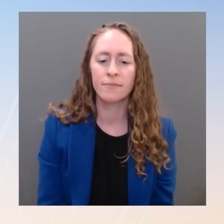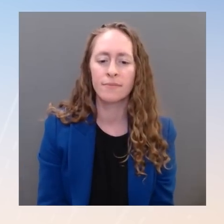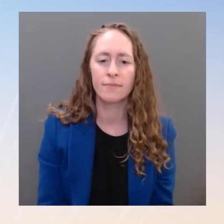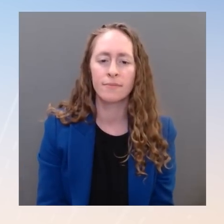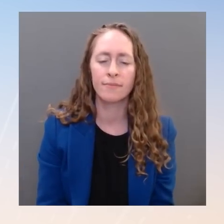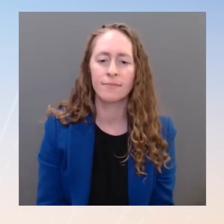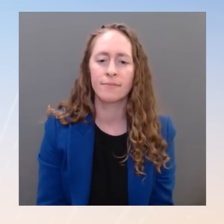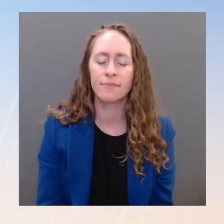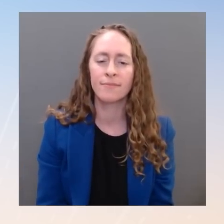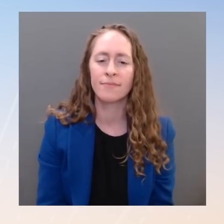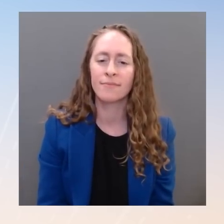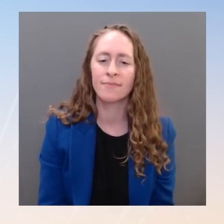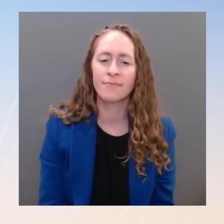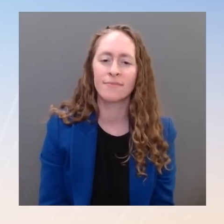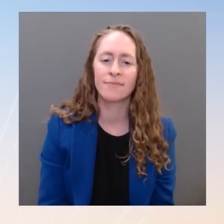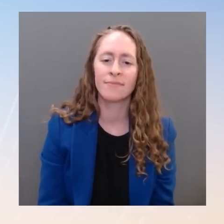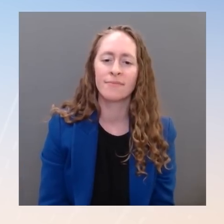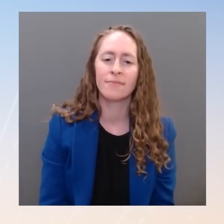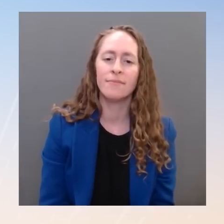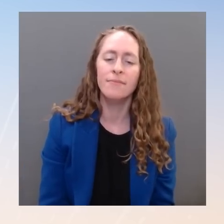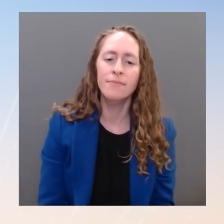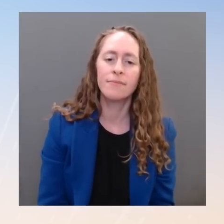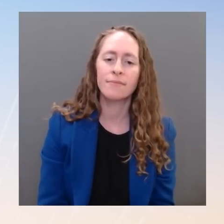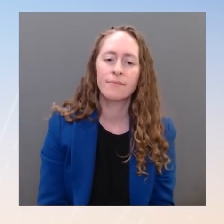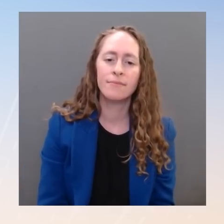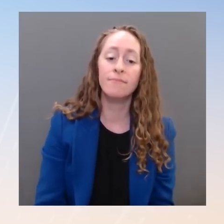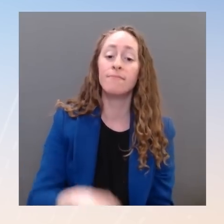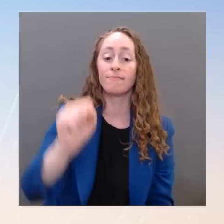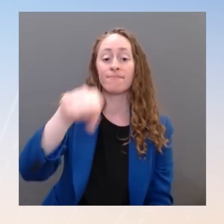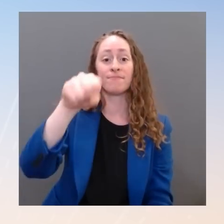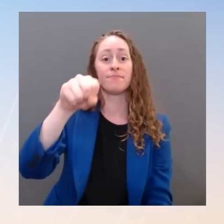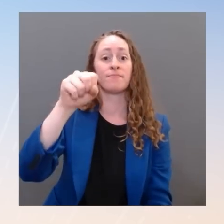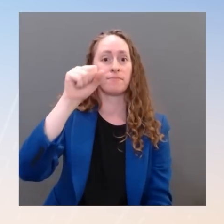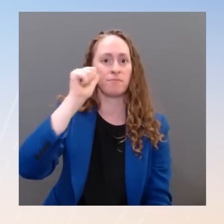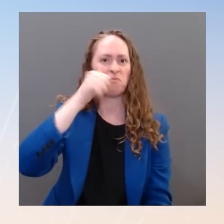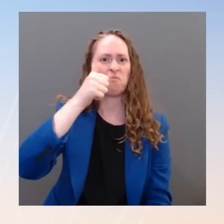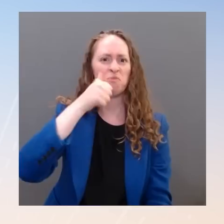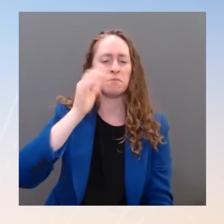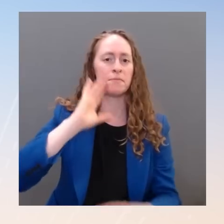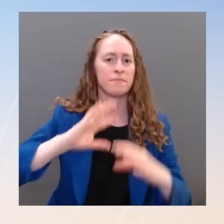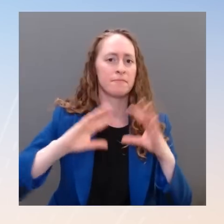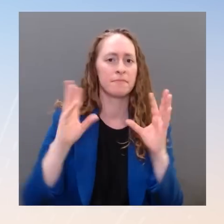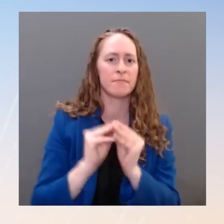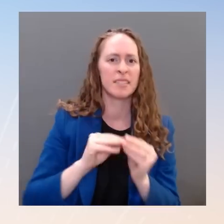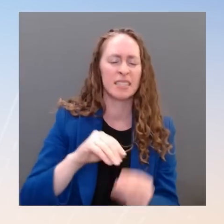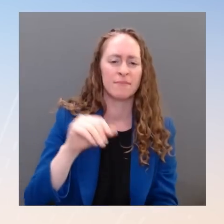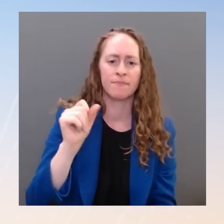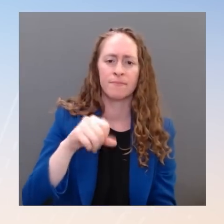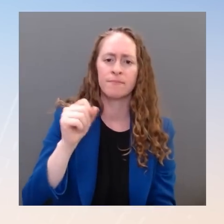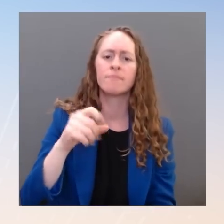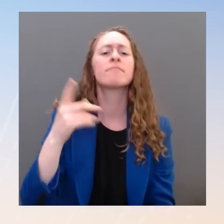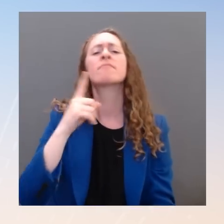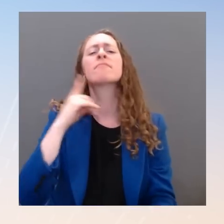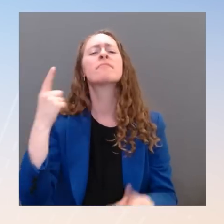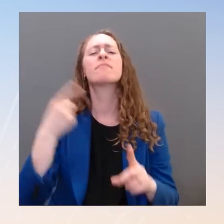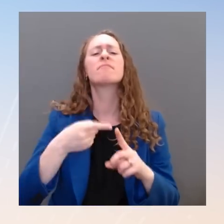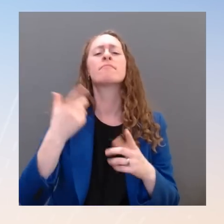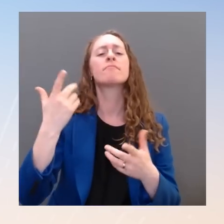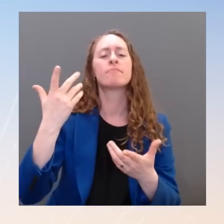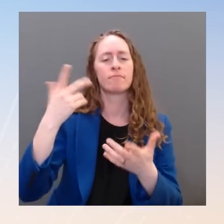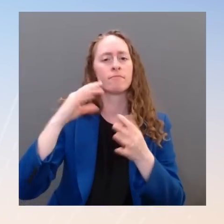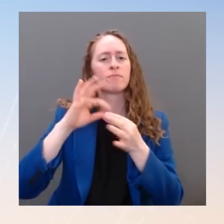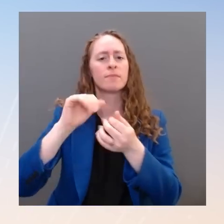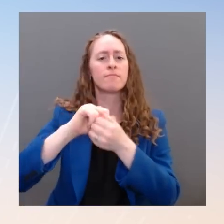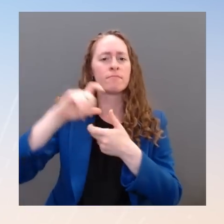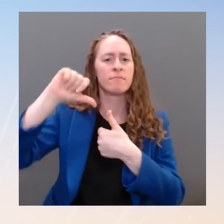of the meeting, as you outlined, is about kind of getting ahead of the Summit of the Americas, talking about the agenda. Obviously, there's a lot to be discussed as it relates